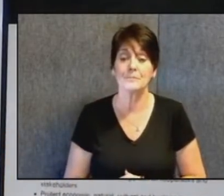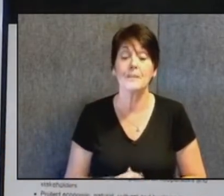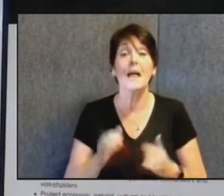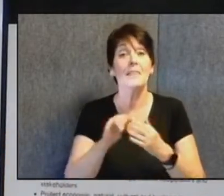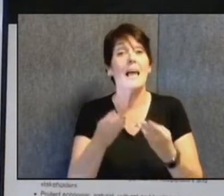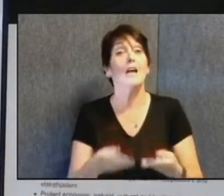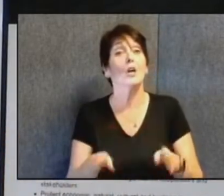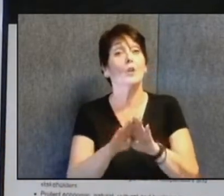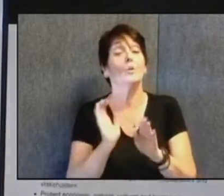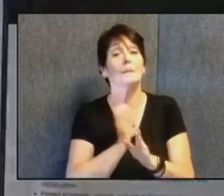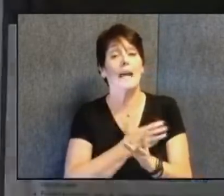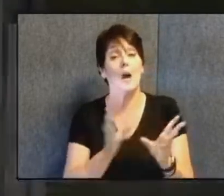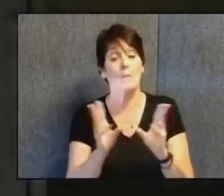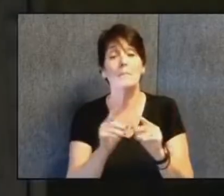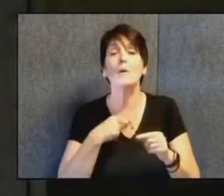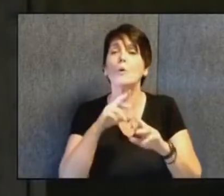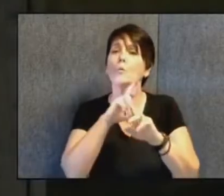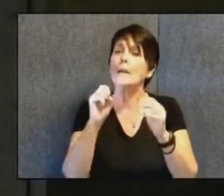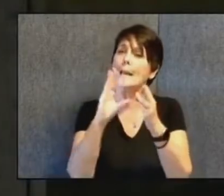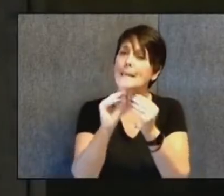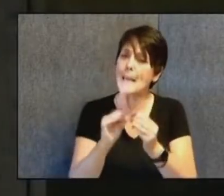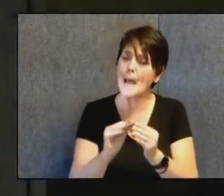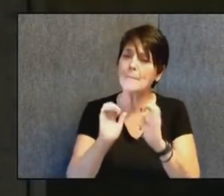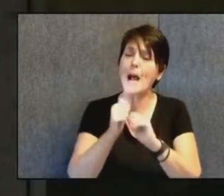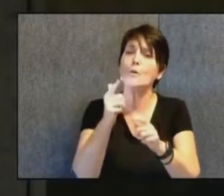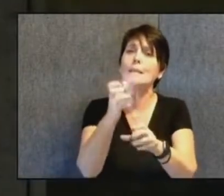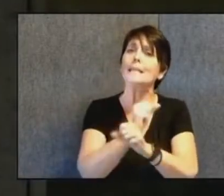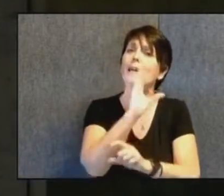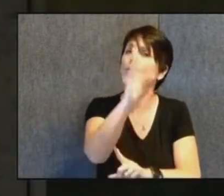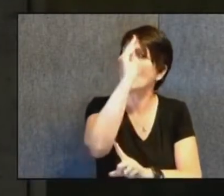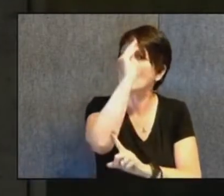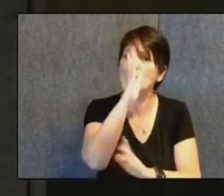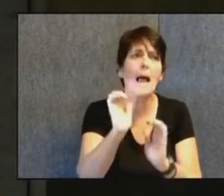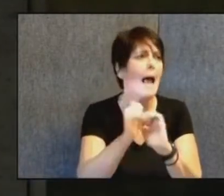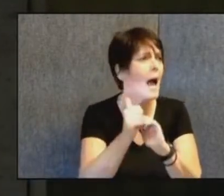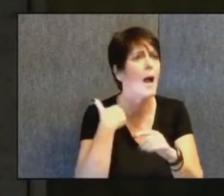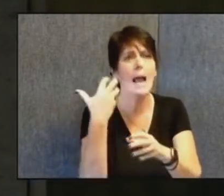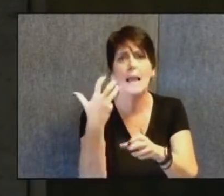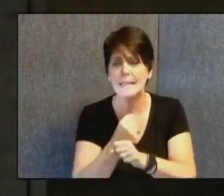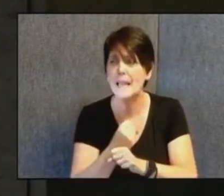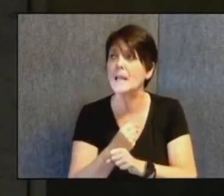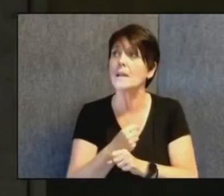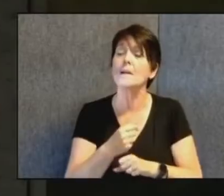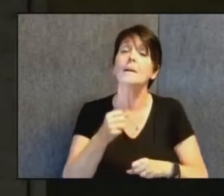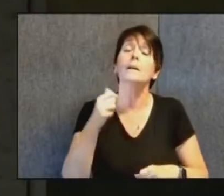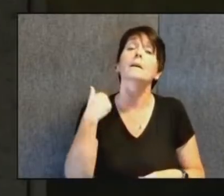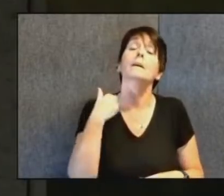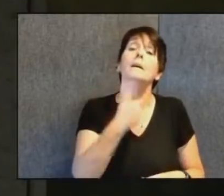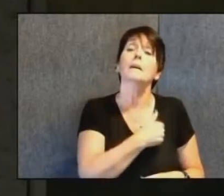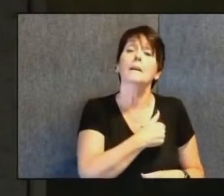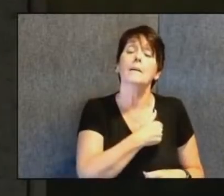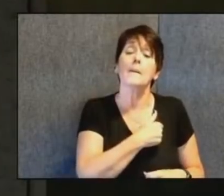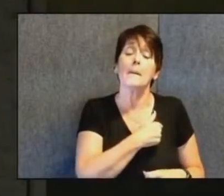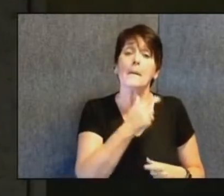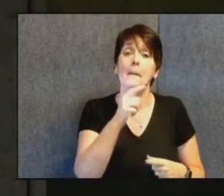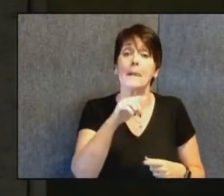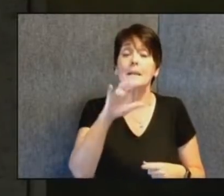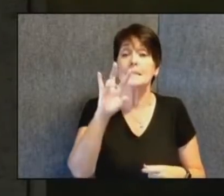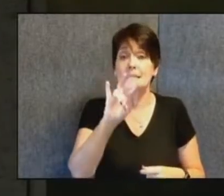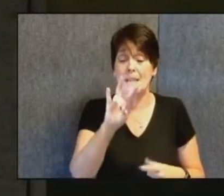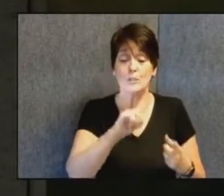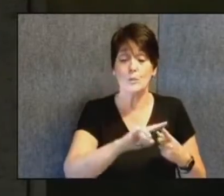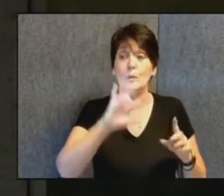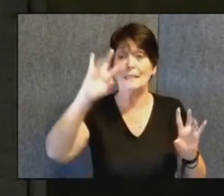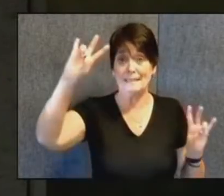That concludes our meeting, but we want to recap very quickly about how you can get information, how you can obtain it. We did that in the very beginning, and just to reiterate, 7 a.m.,